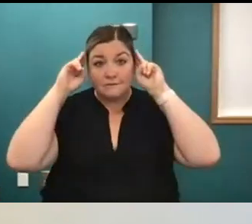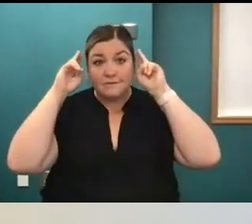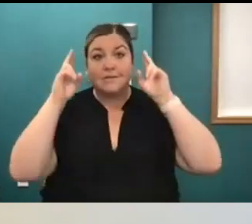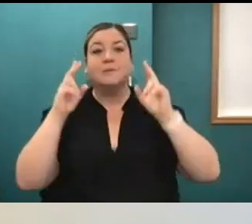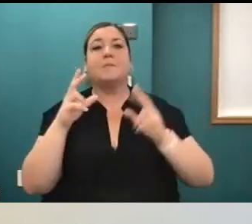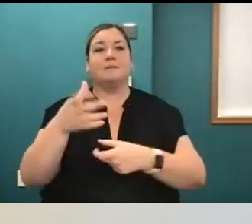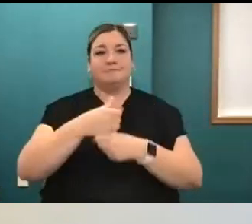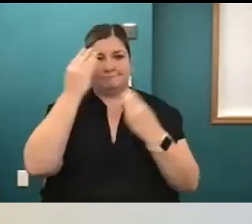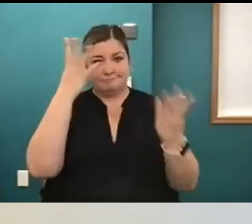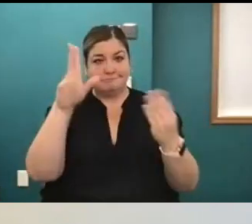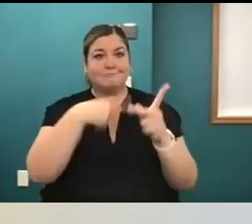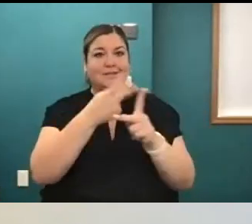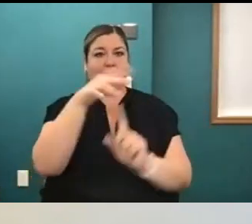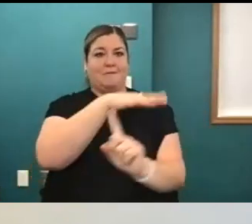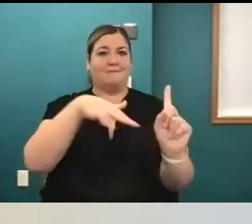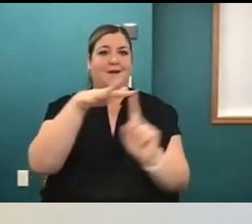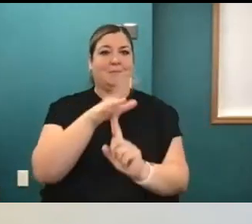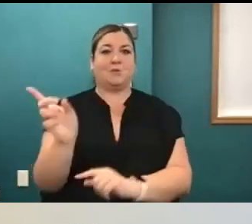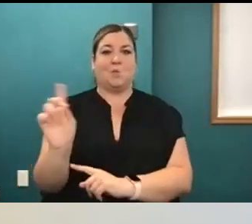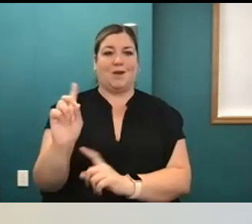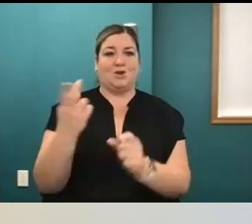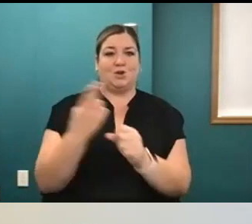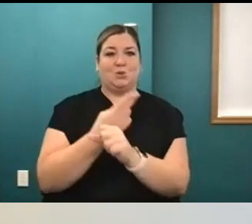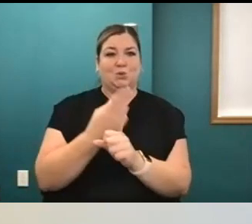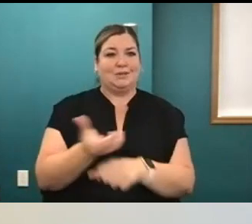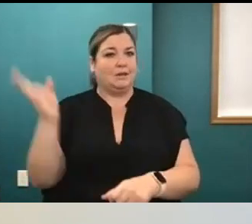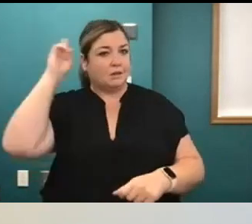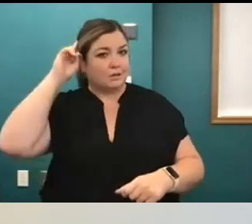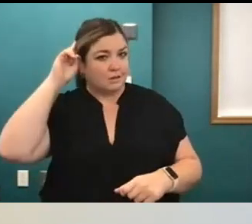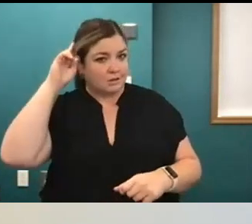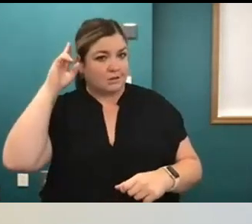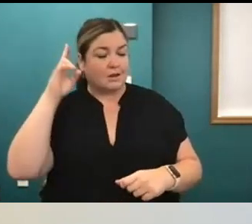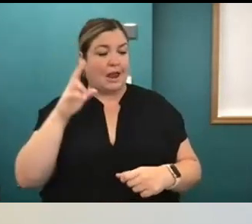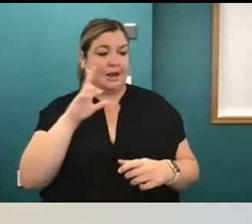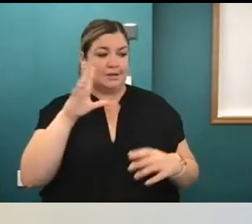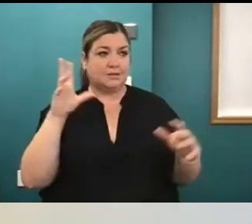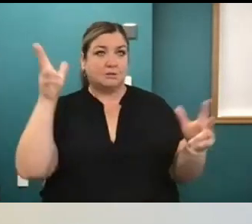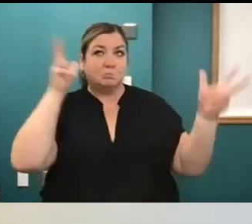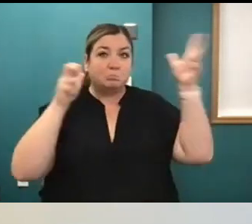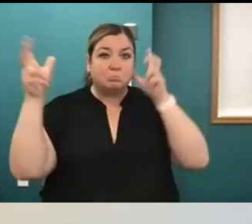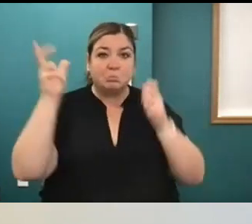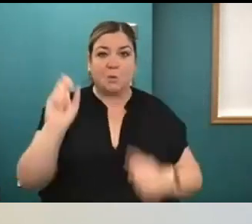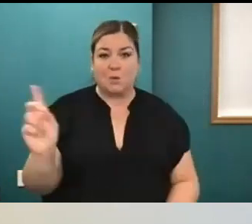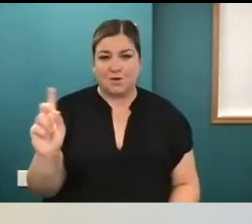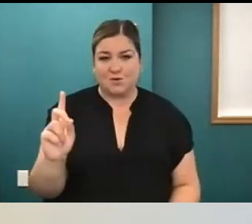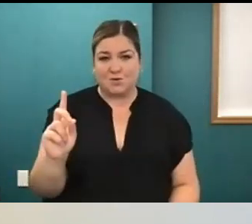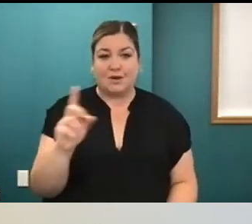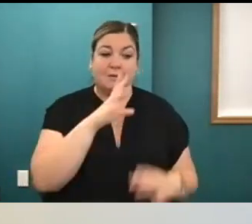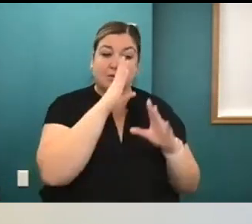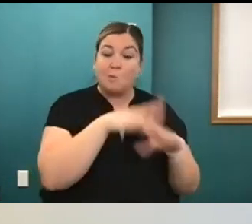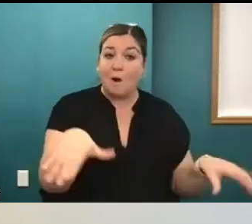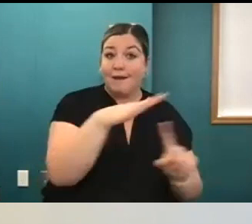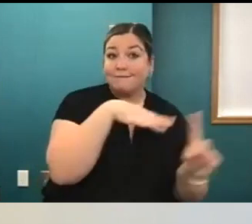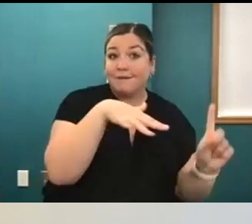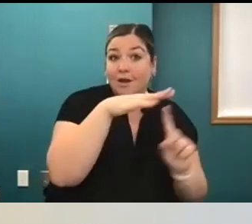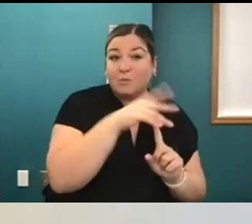the types of environments that they're utilizing and that the device is picking up throughout the day. So are they in a quiet environment with a little